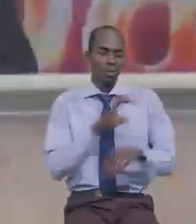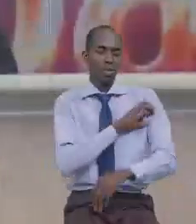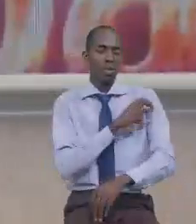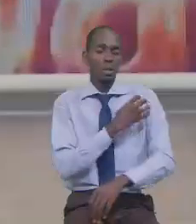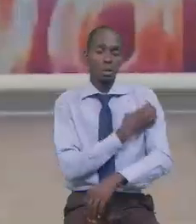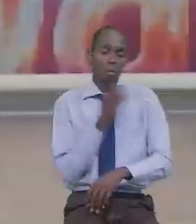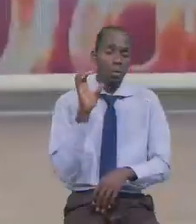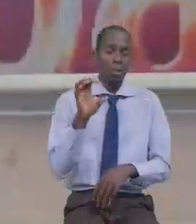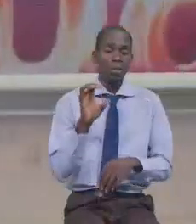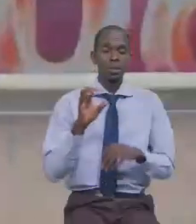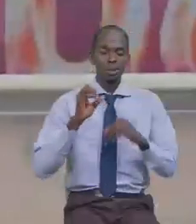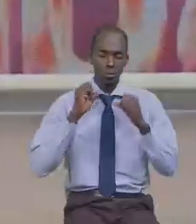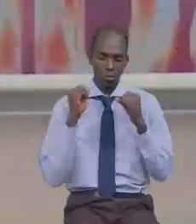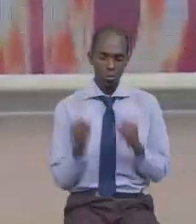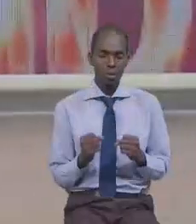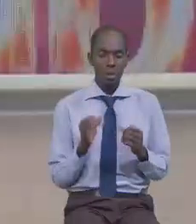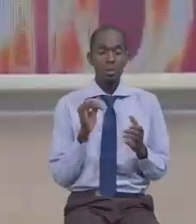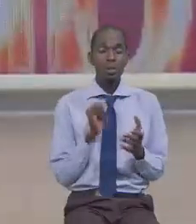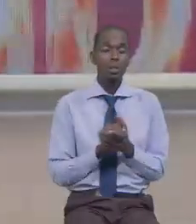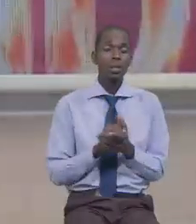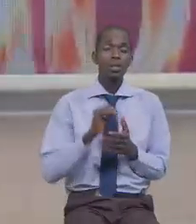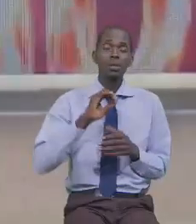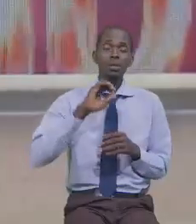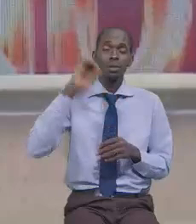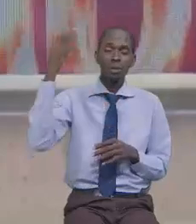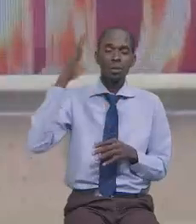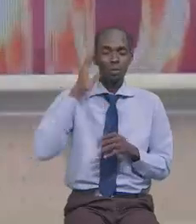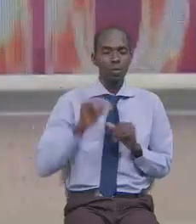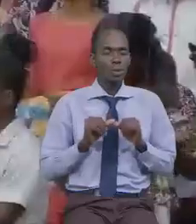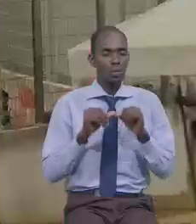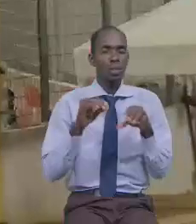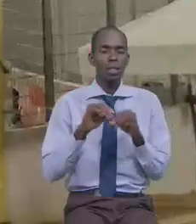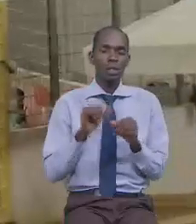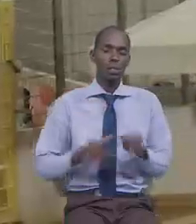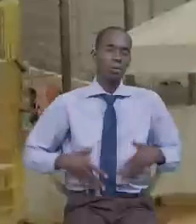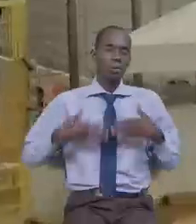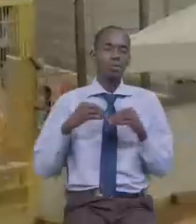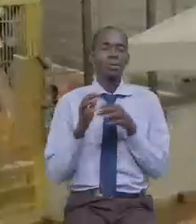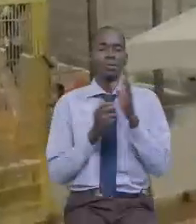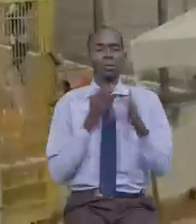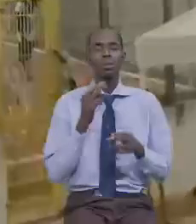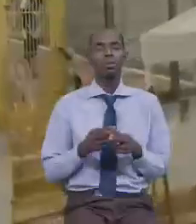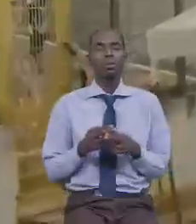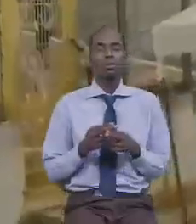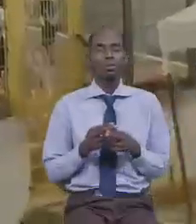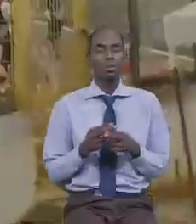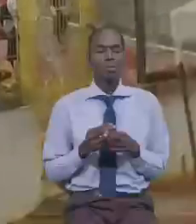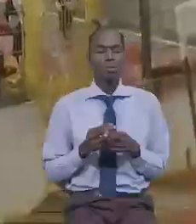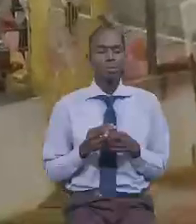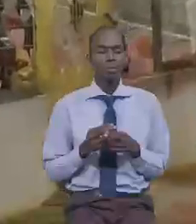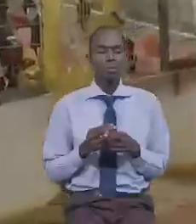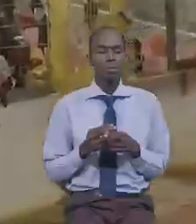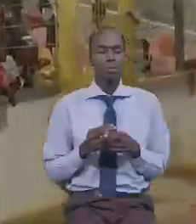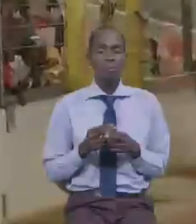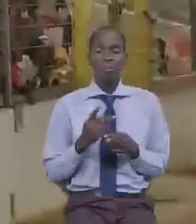strengthened, that grace will continue in every life in Jesus' name. The